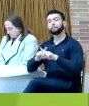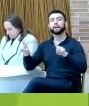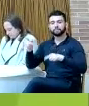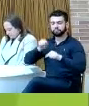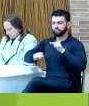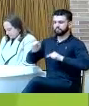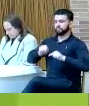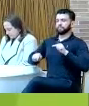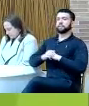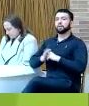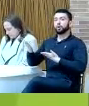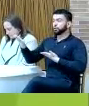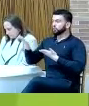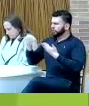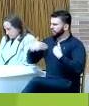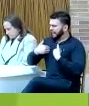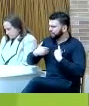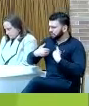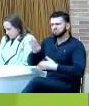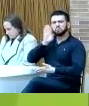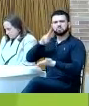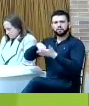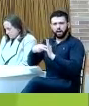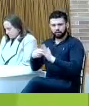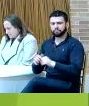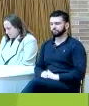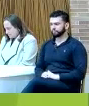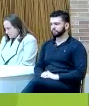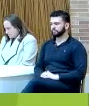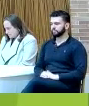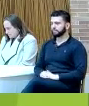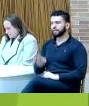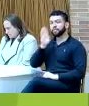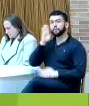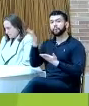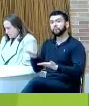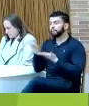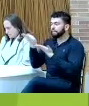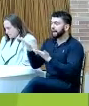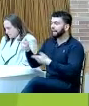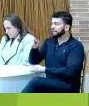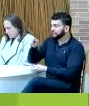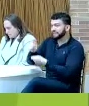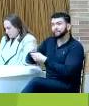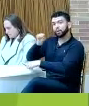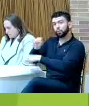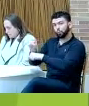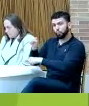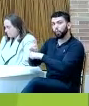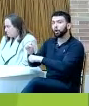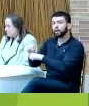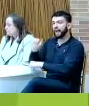so service animals what are service animals service animals are providing specific work that's